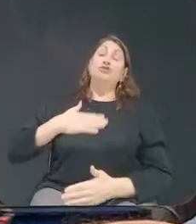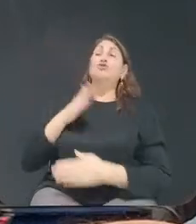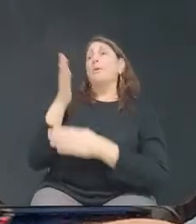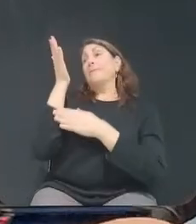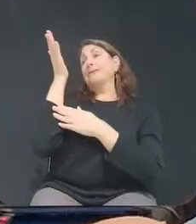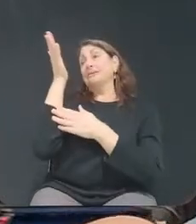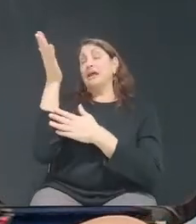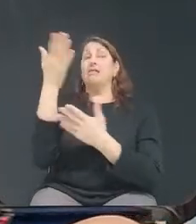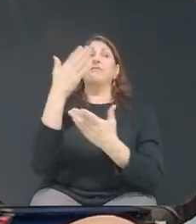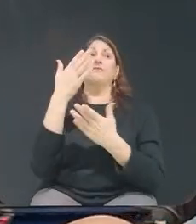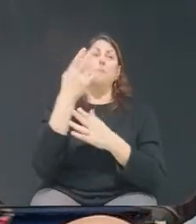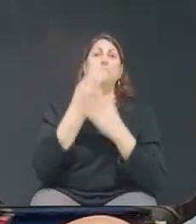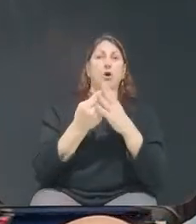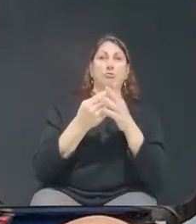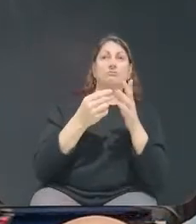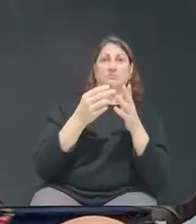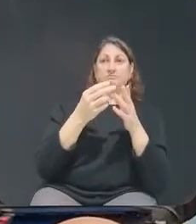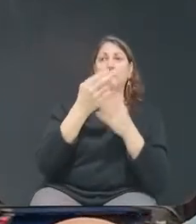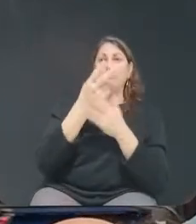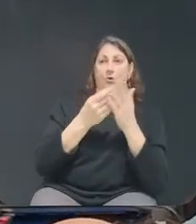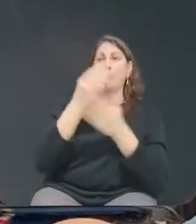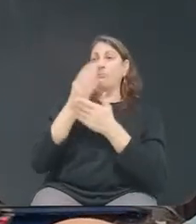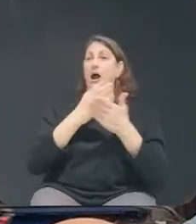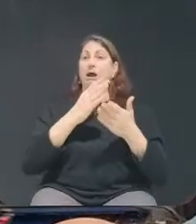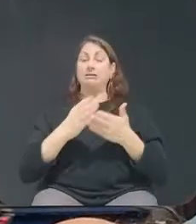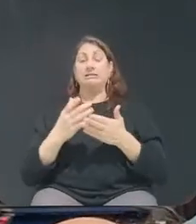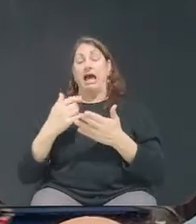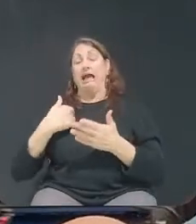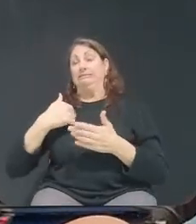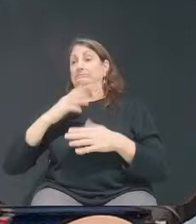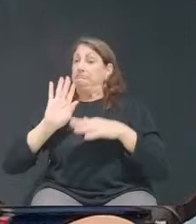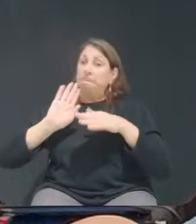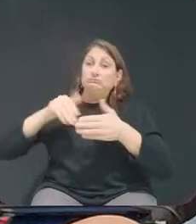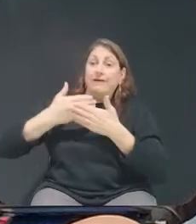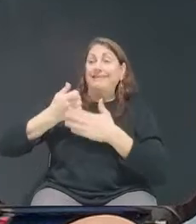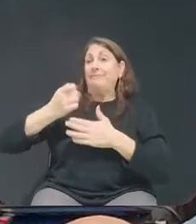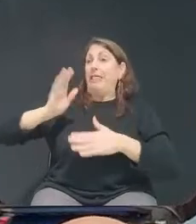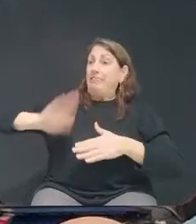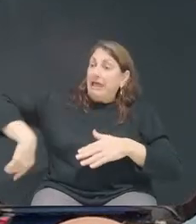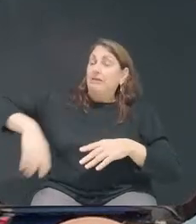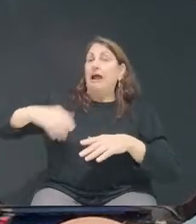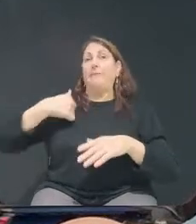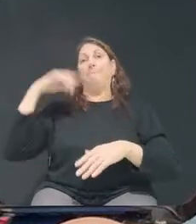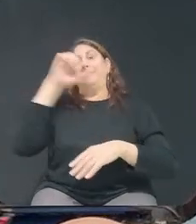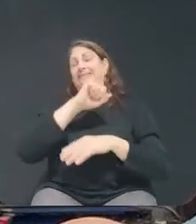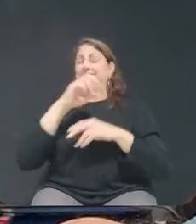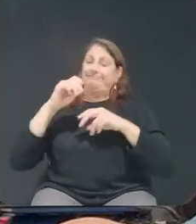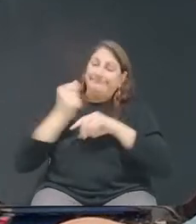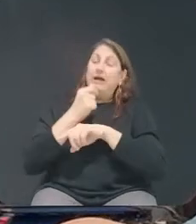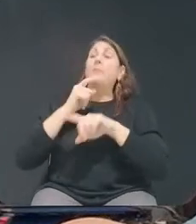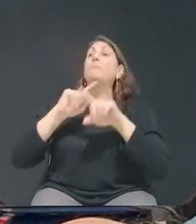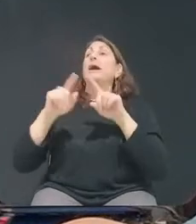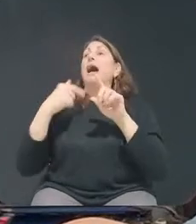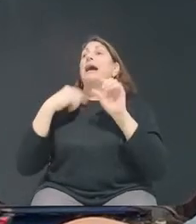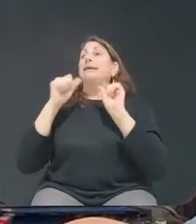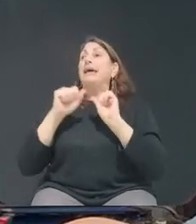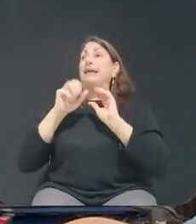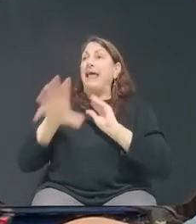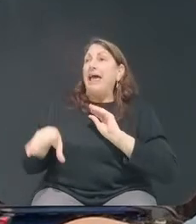I apologize; I was a little bit late, so I missed some of it. But this is perhaps a good follow-on to the question that was just